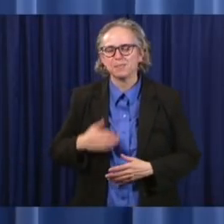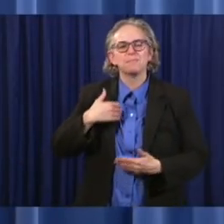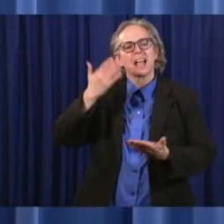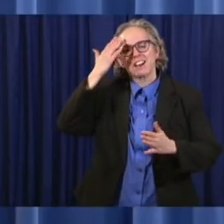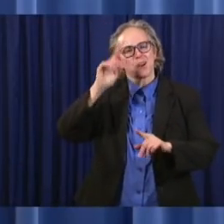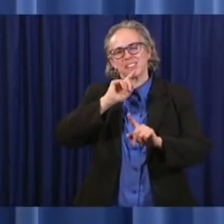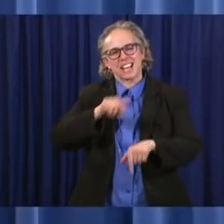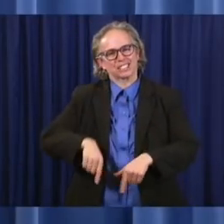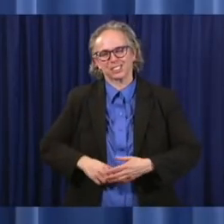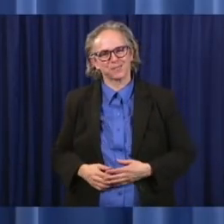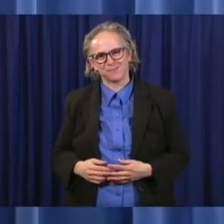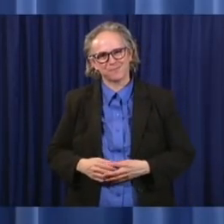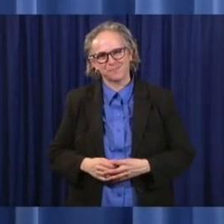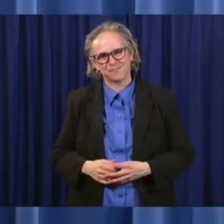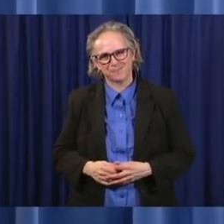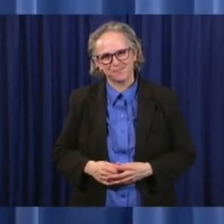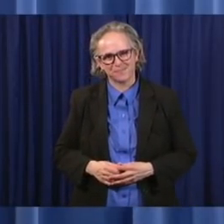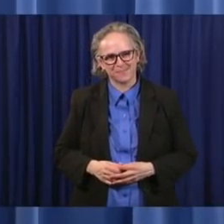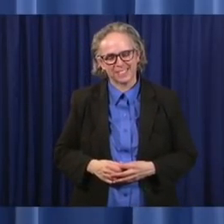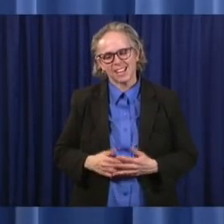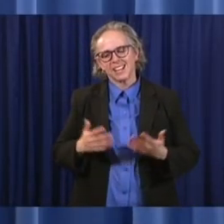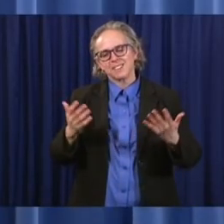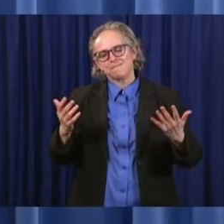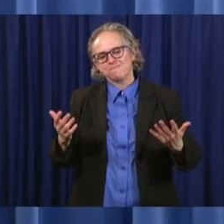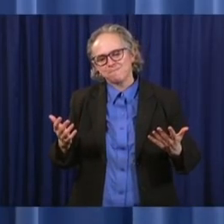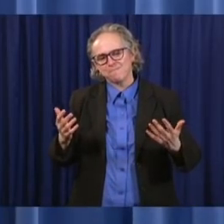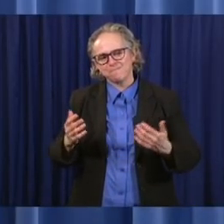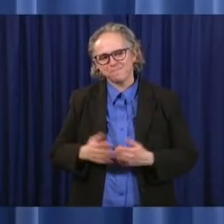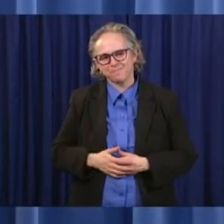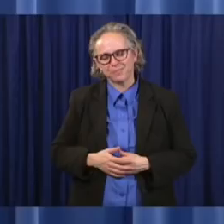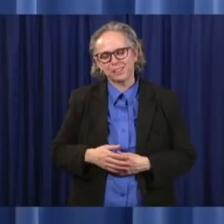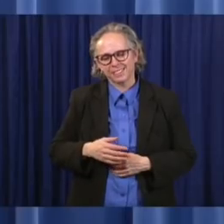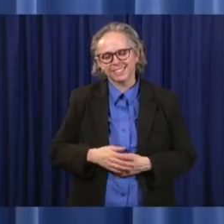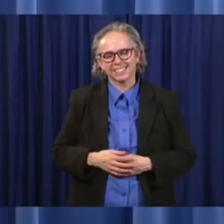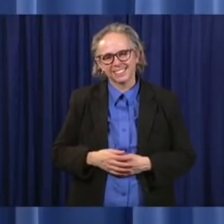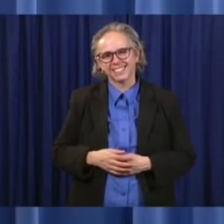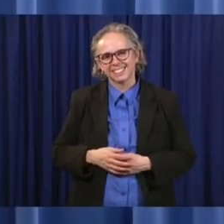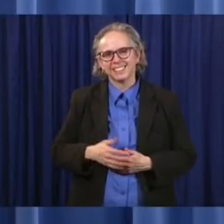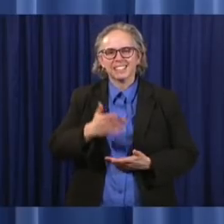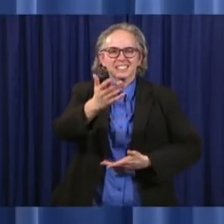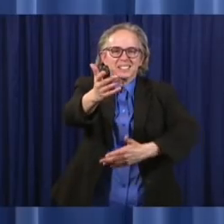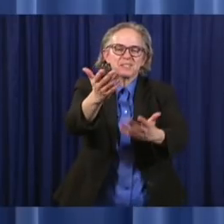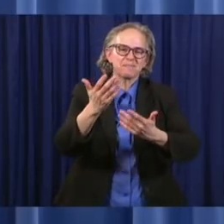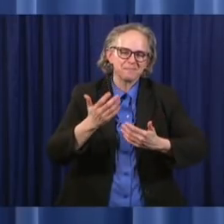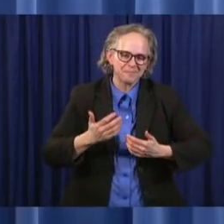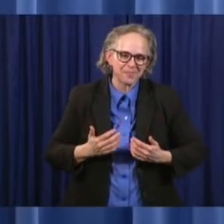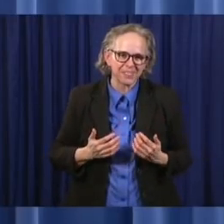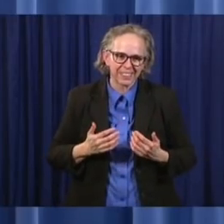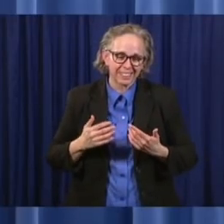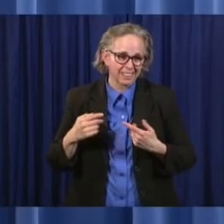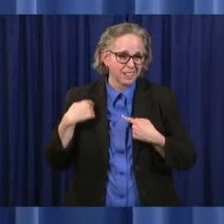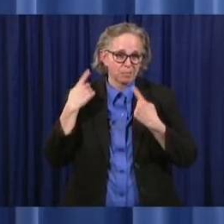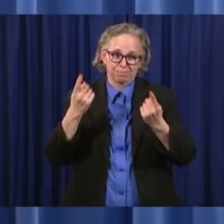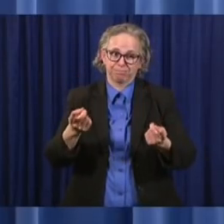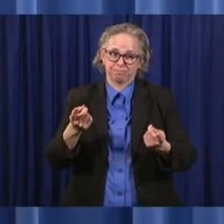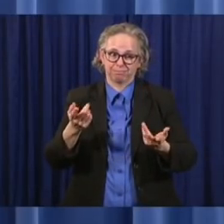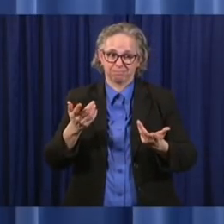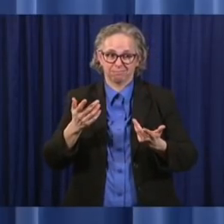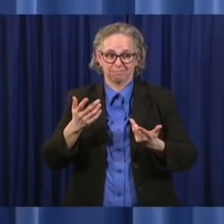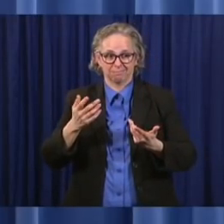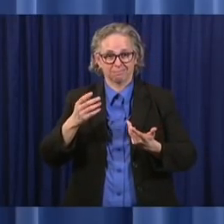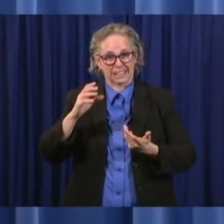that question. We certainly have done carry out. We have a great pizza